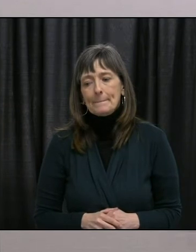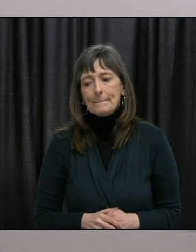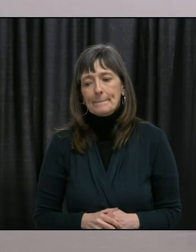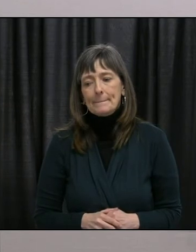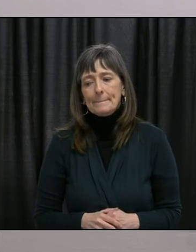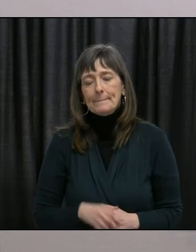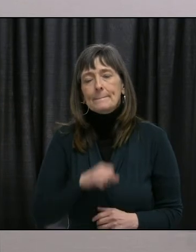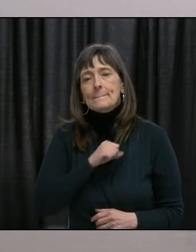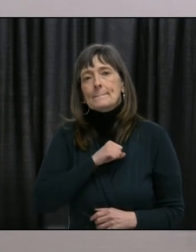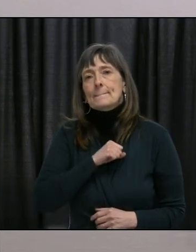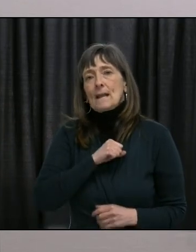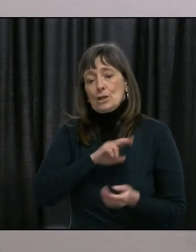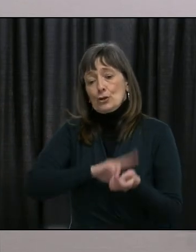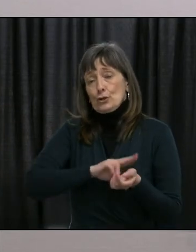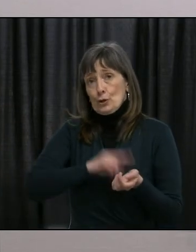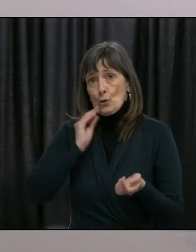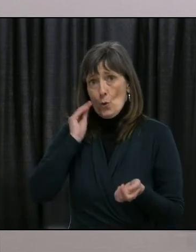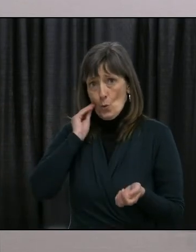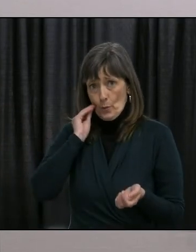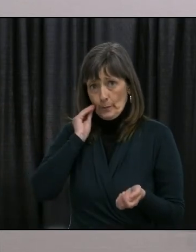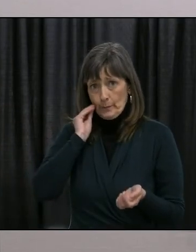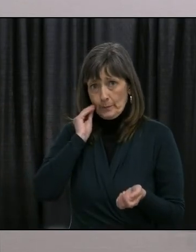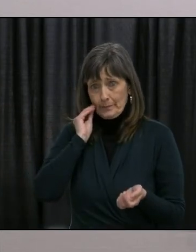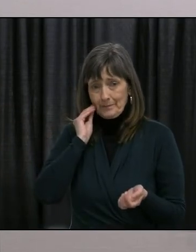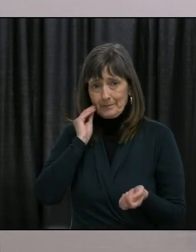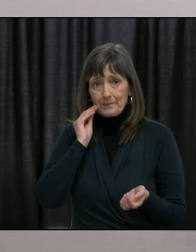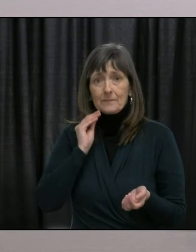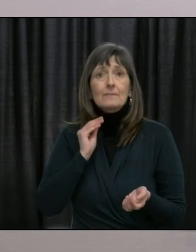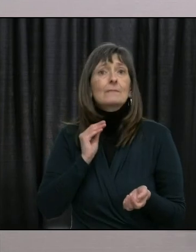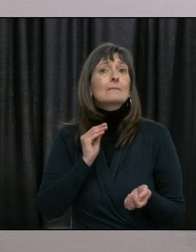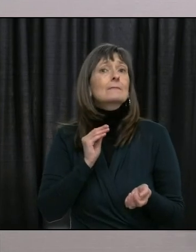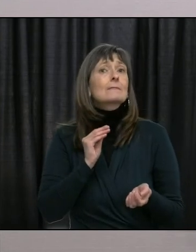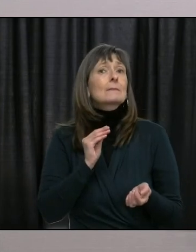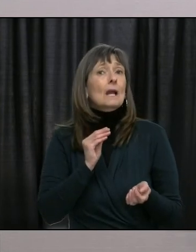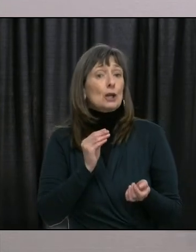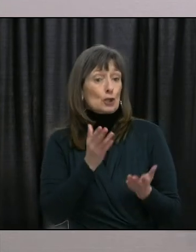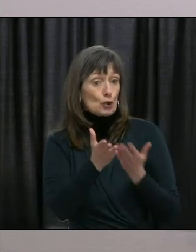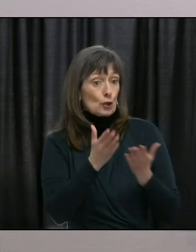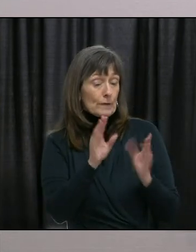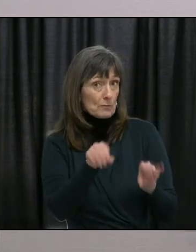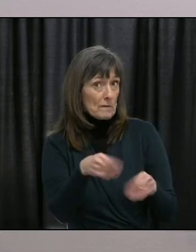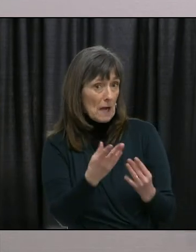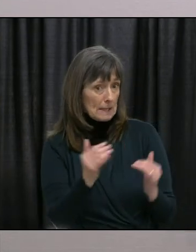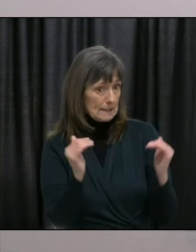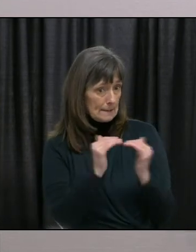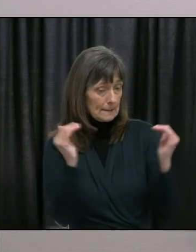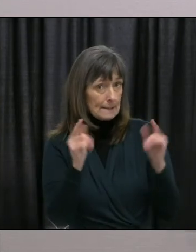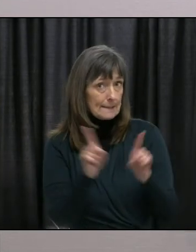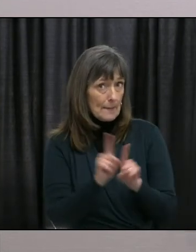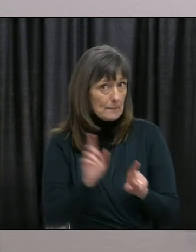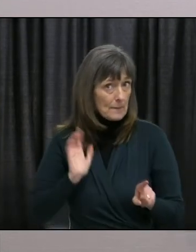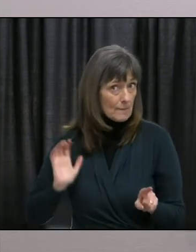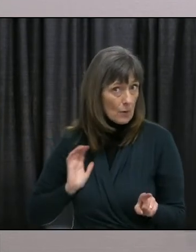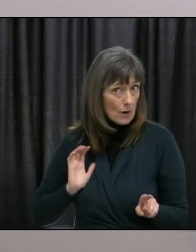provided by staff in nursing homes? We're hearing some stories that seniors are not being given the same level of care now that families can't visit.